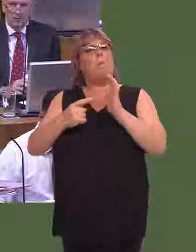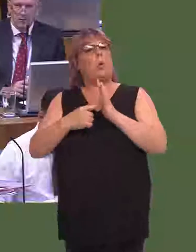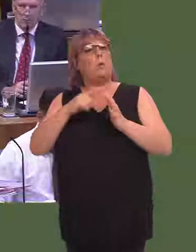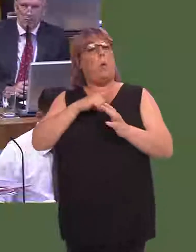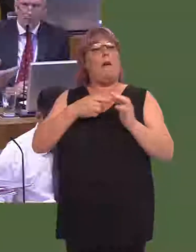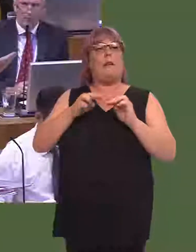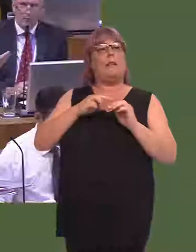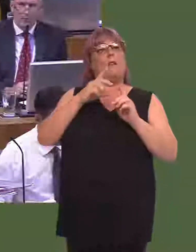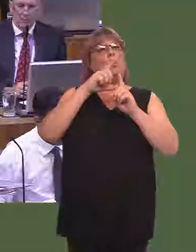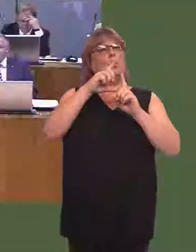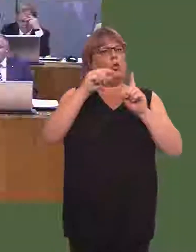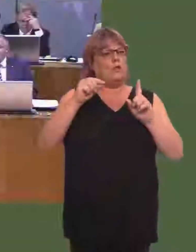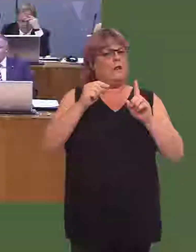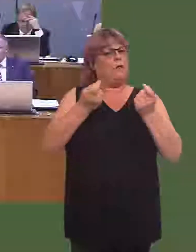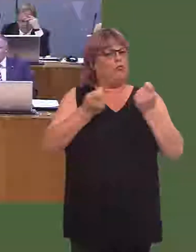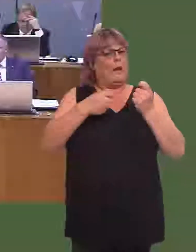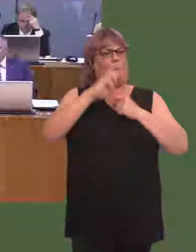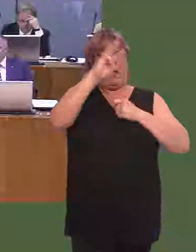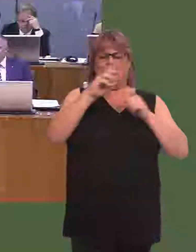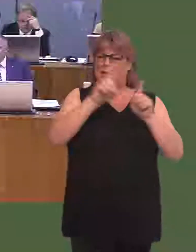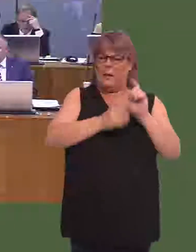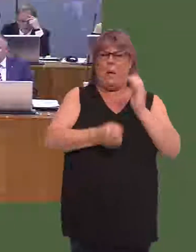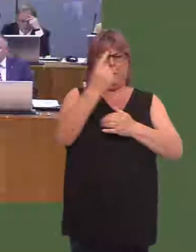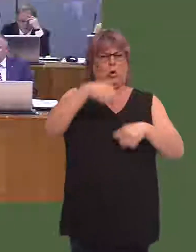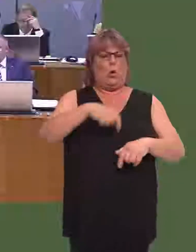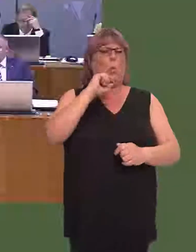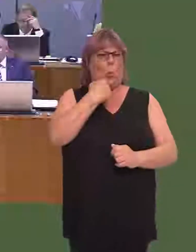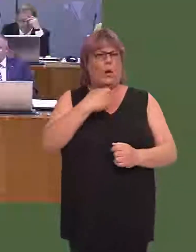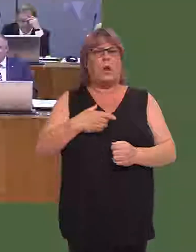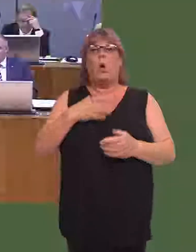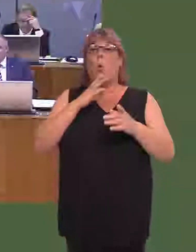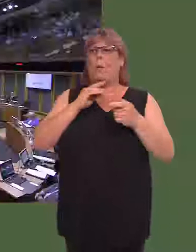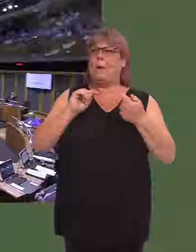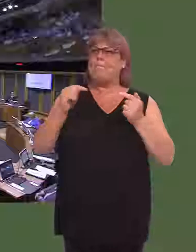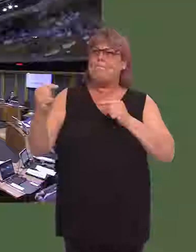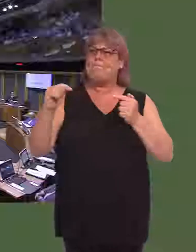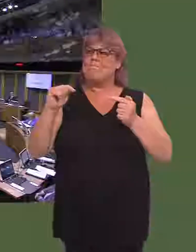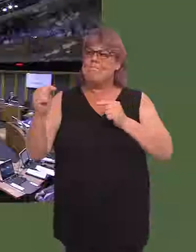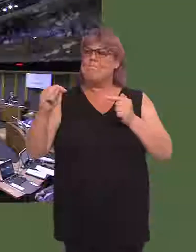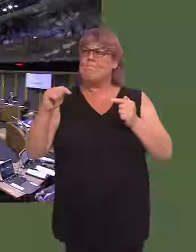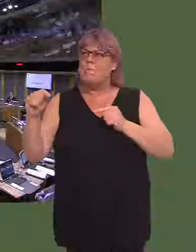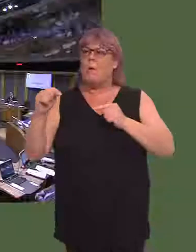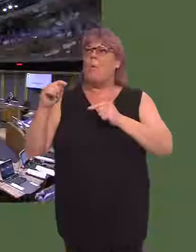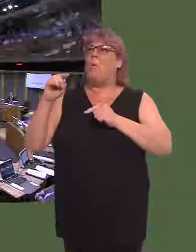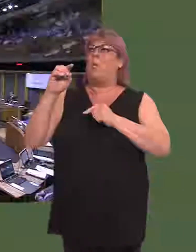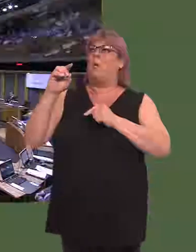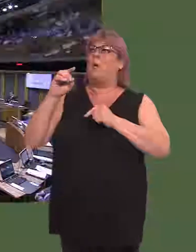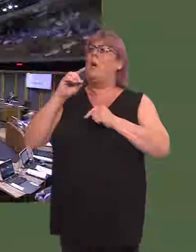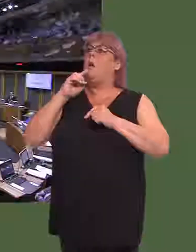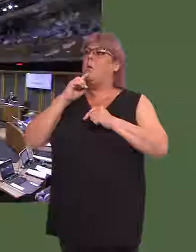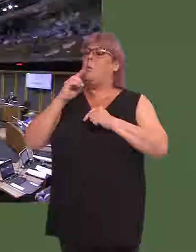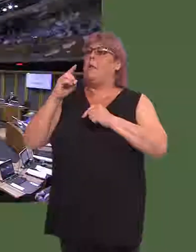this relevant? Because if they were in charge, they would do exactly the same in Wales. Exactly the same in Wales. We have fought against the austerity that the